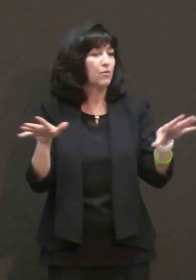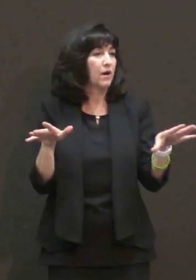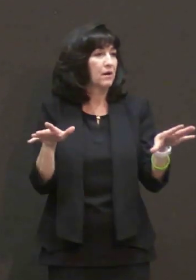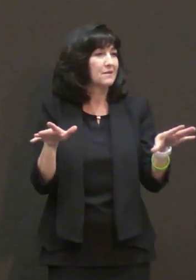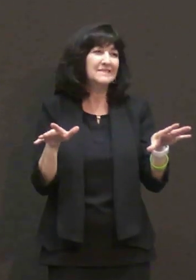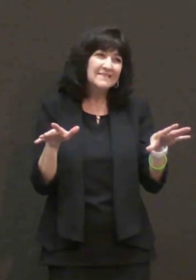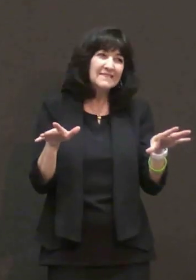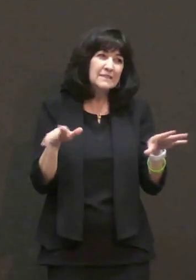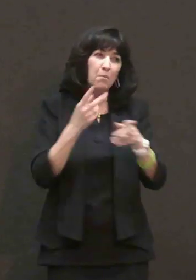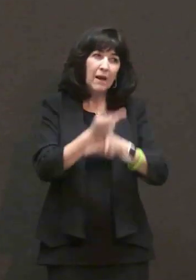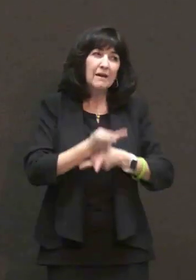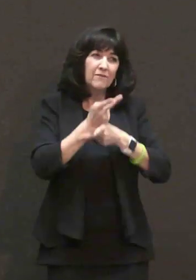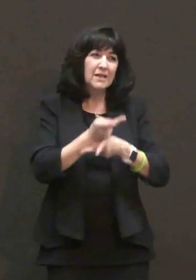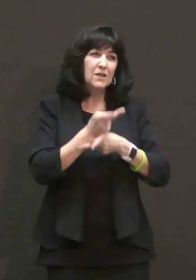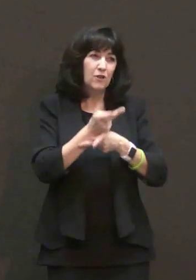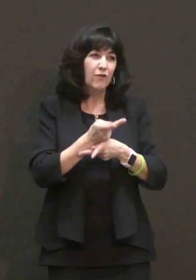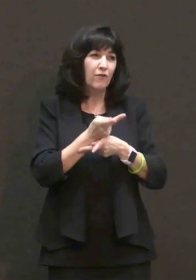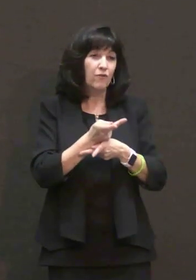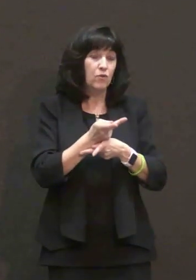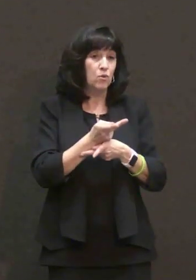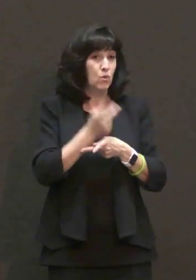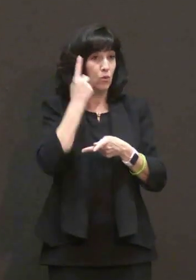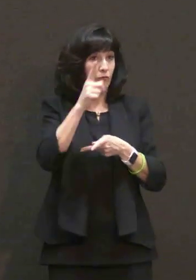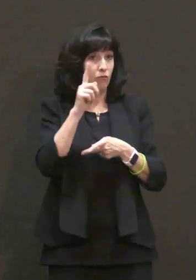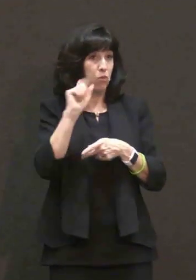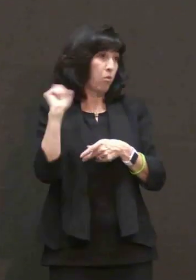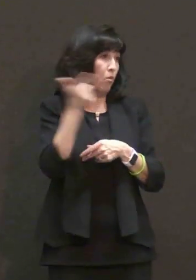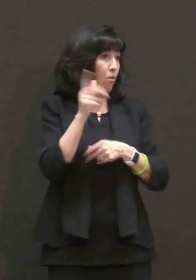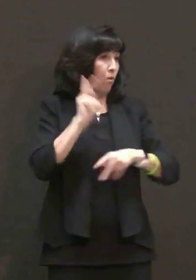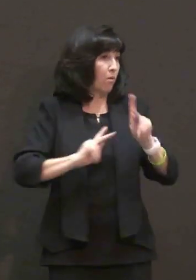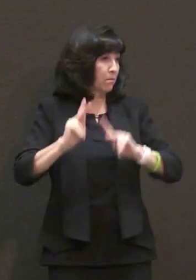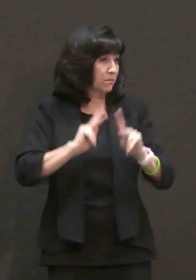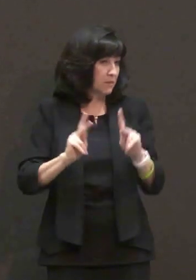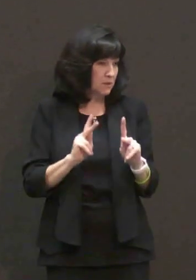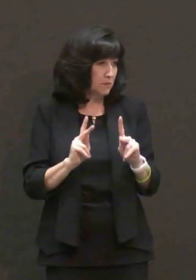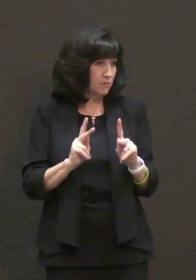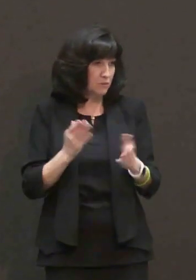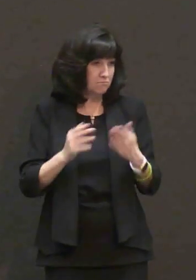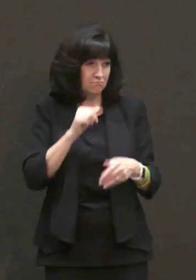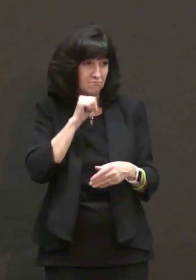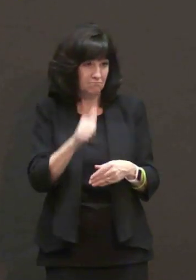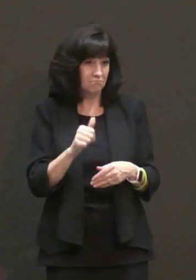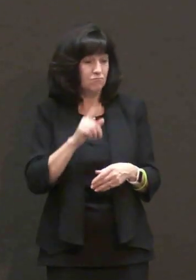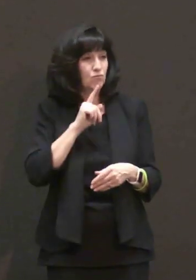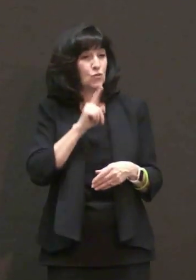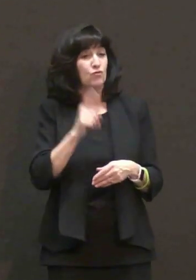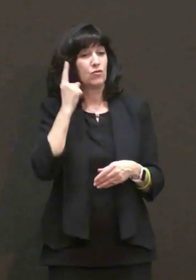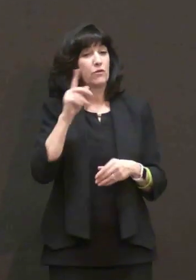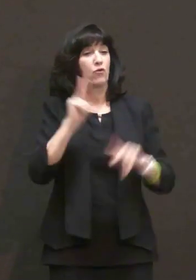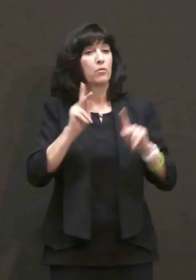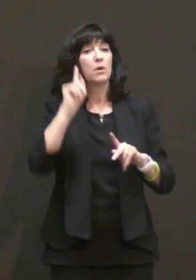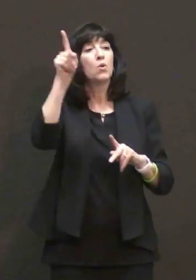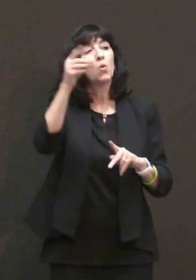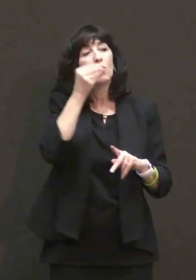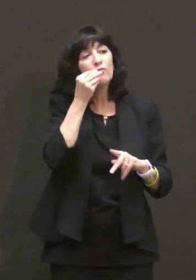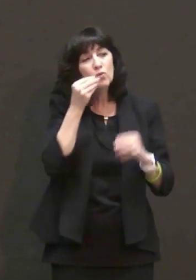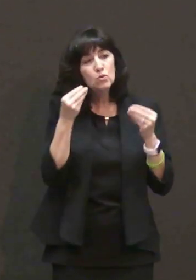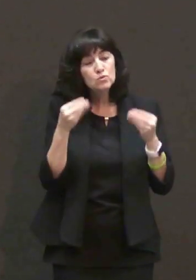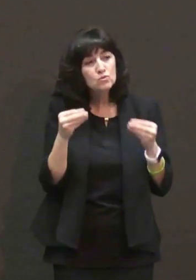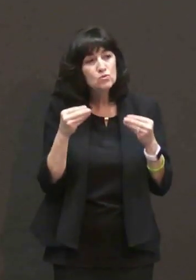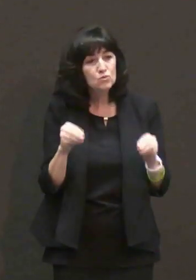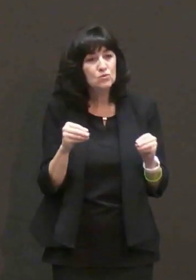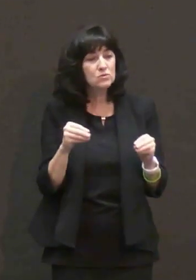kind of fine-tuning the guidance. It's not for everybody. It's not for, you know, workers it's really for people going out when they go to the grocery store. A